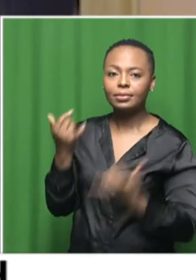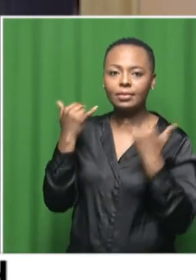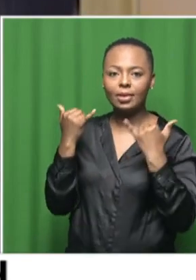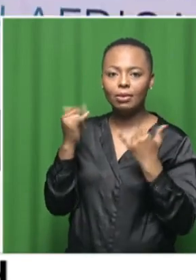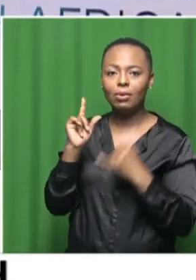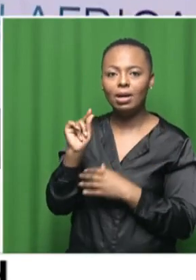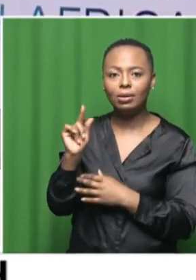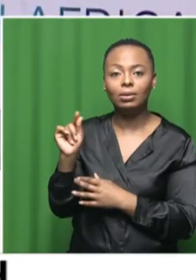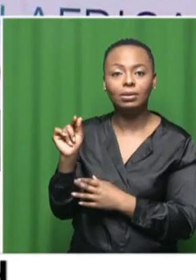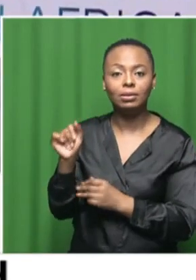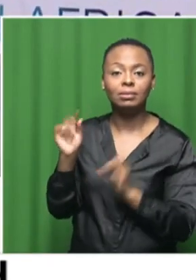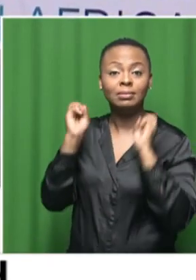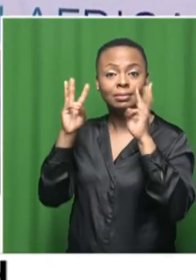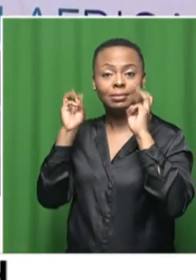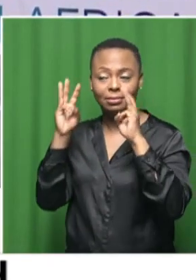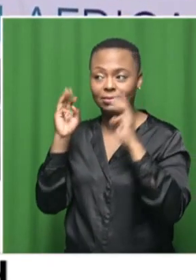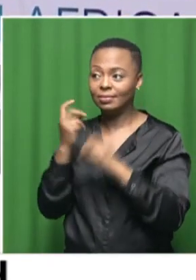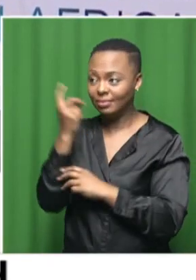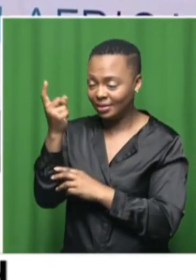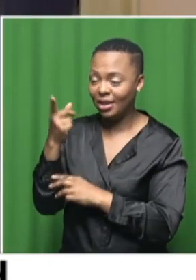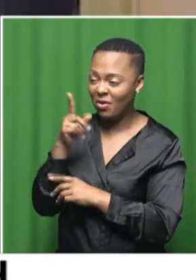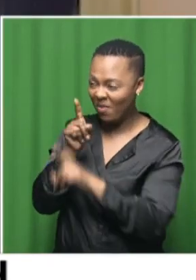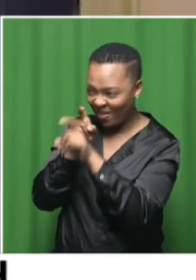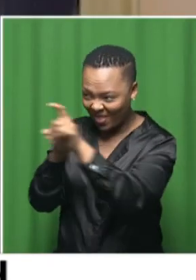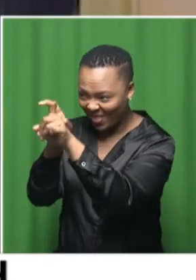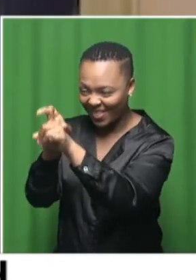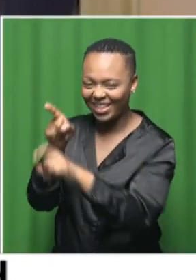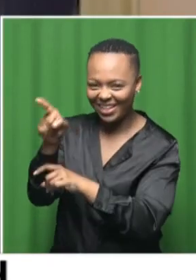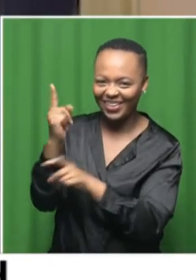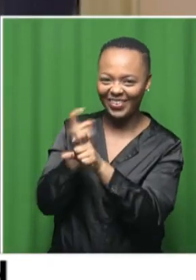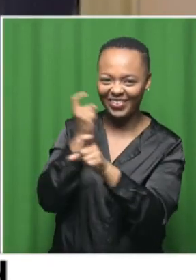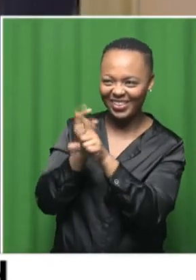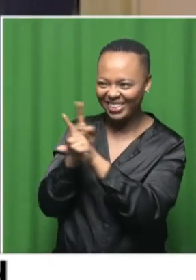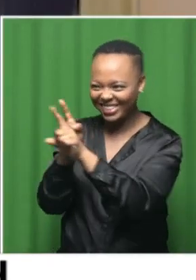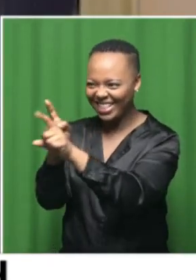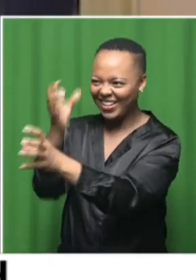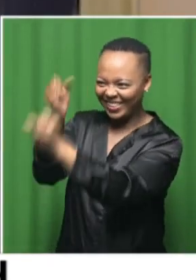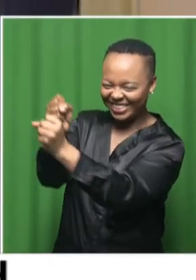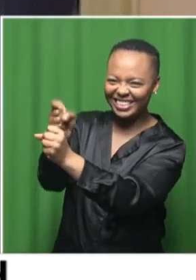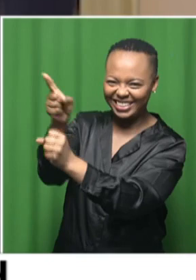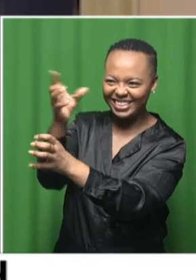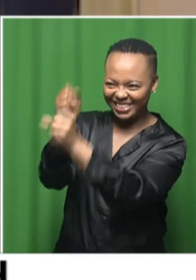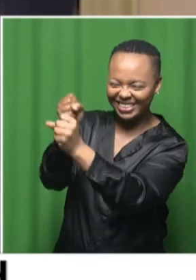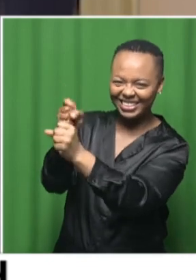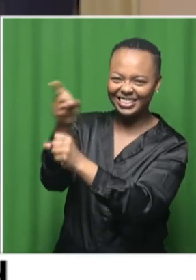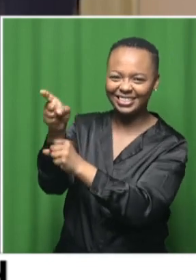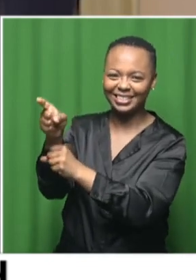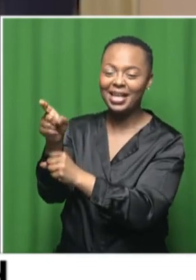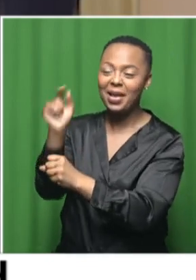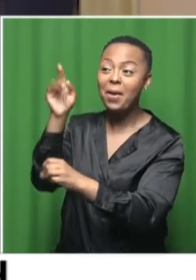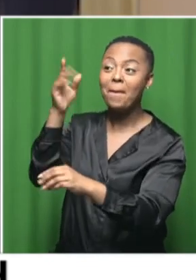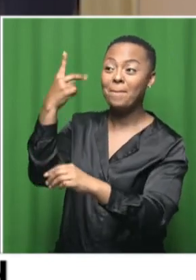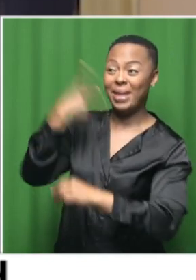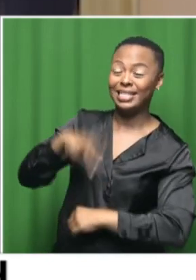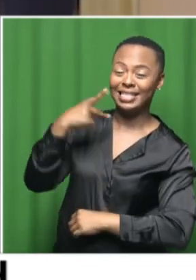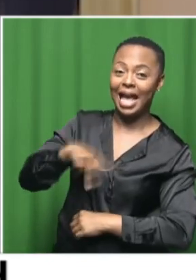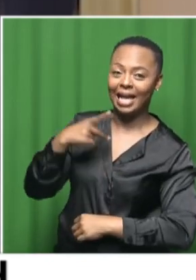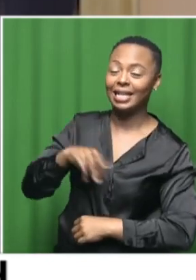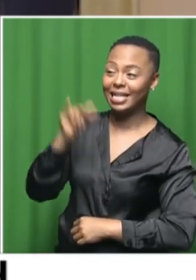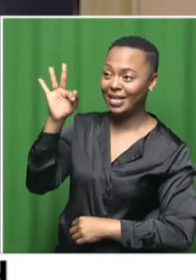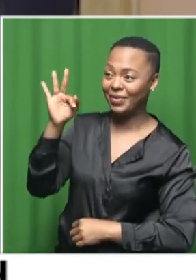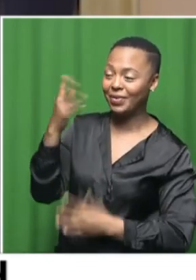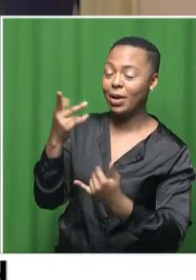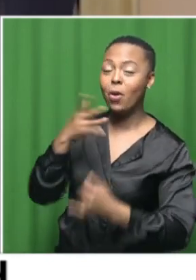you. I'm going to hound you to a point where I'm going to hold you personally accountable to see that where there